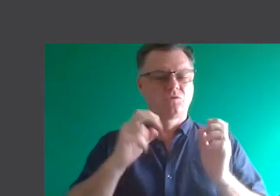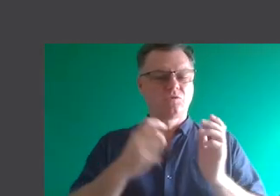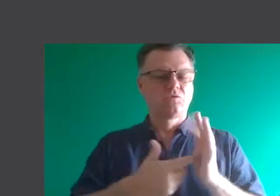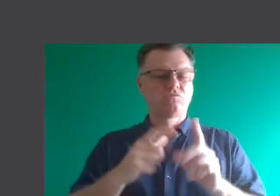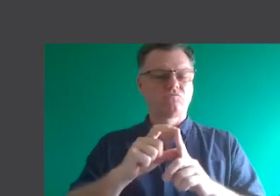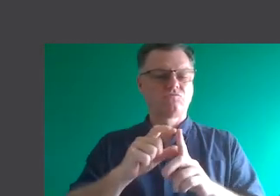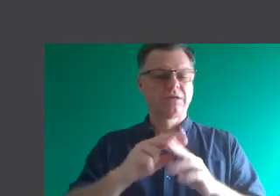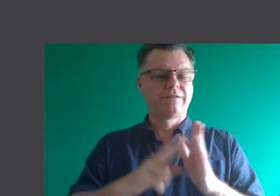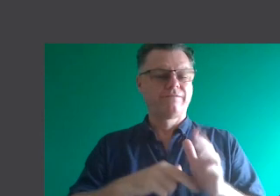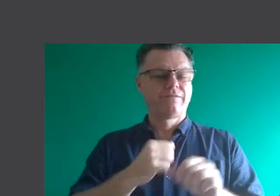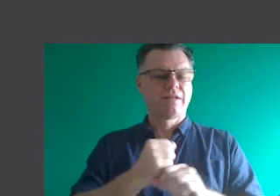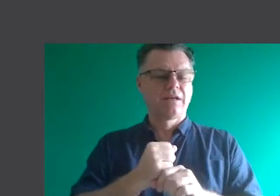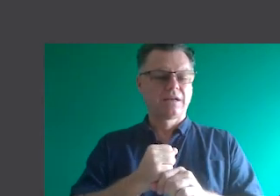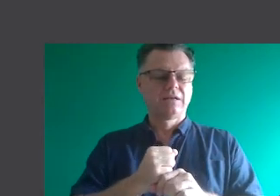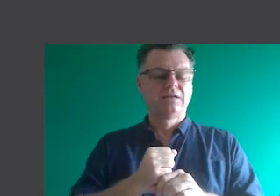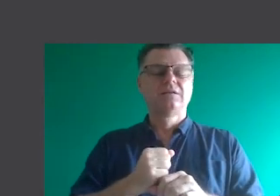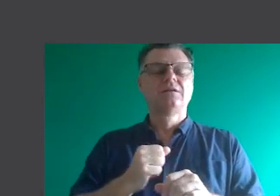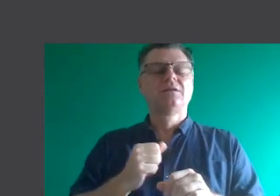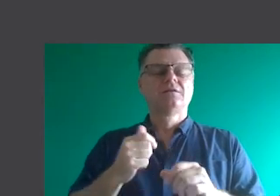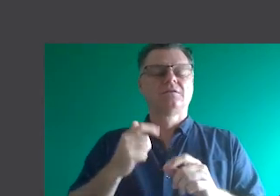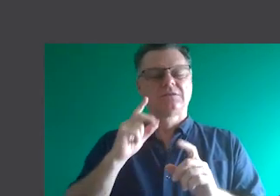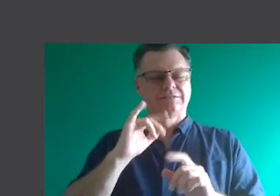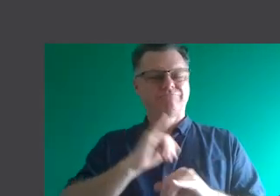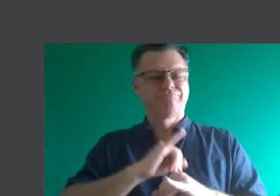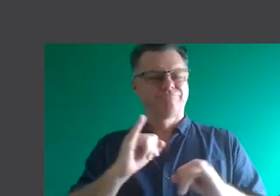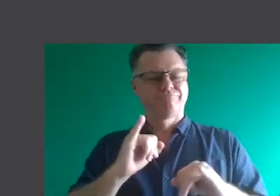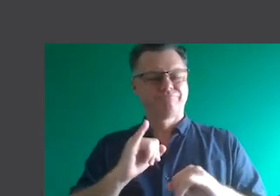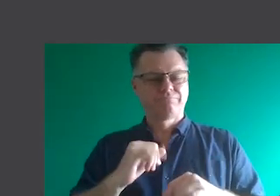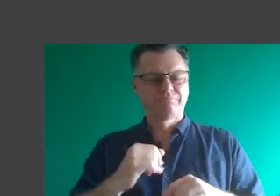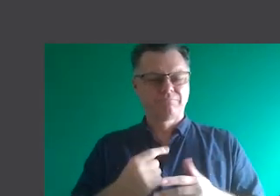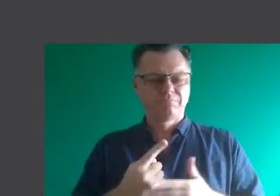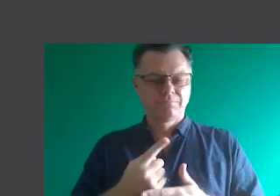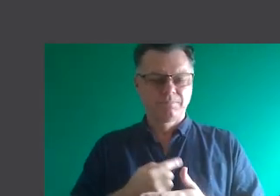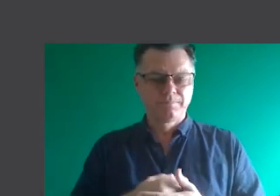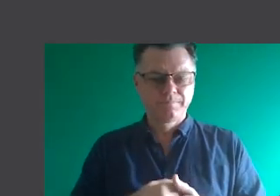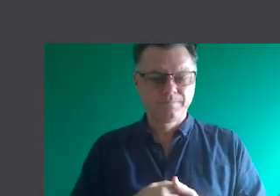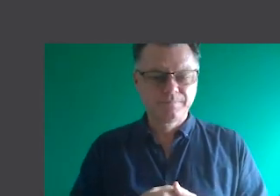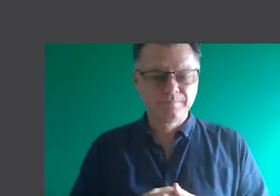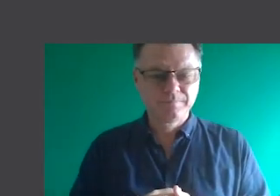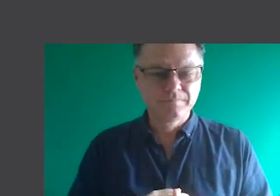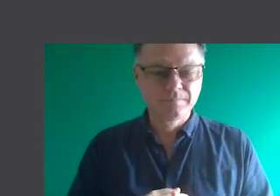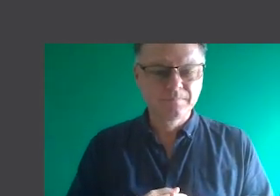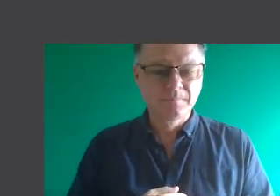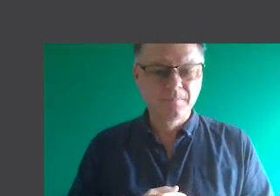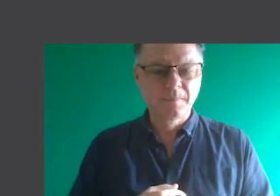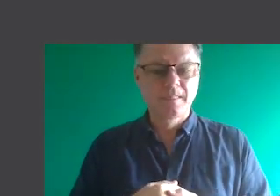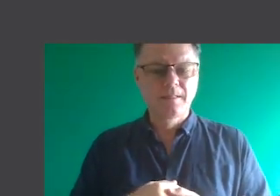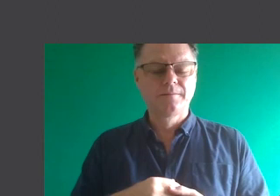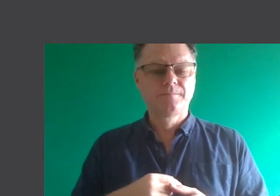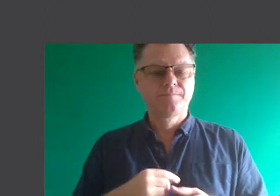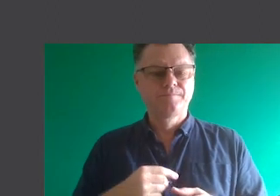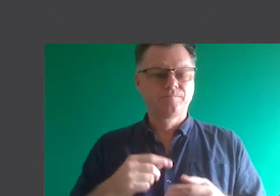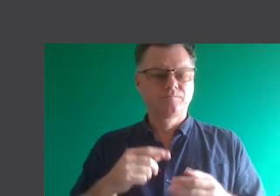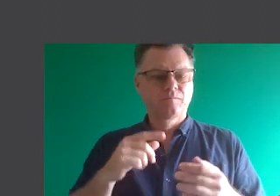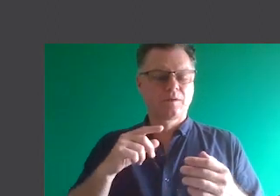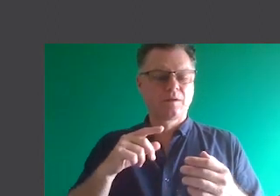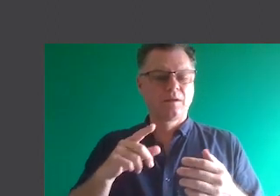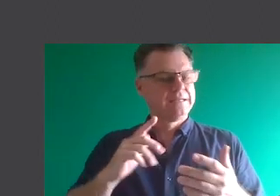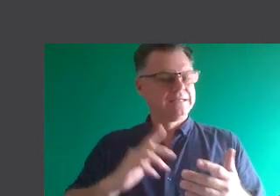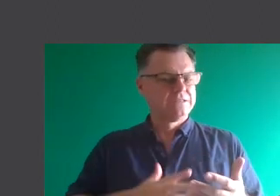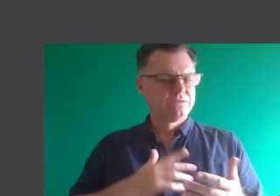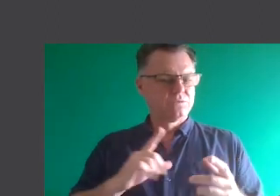Red flags of corruption. Again, we published a recent red flags publication that you can refer to get some more detail about